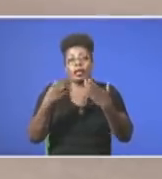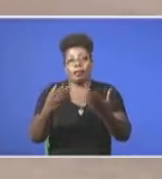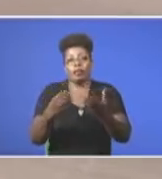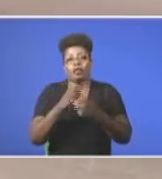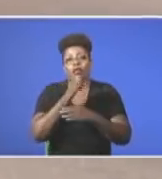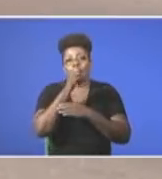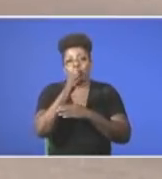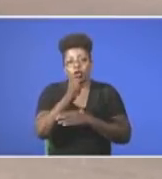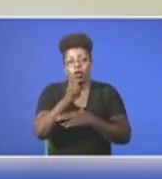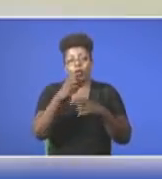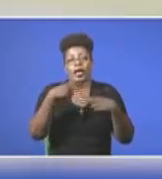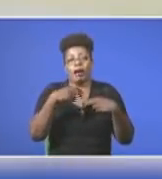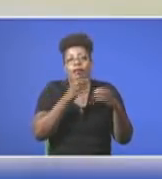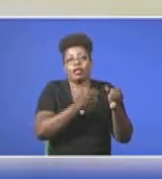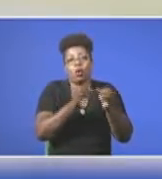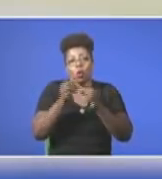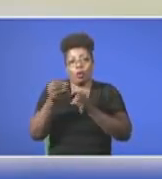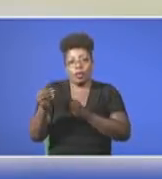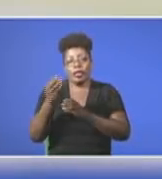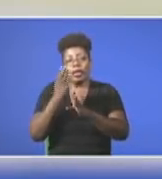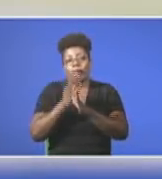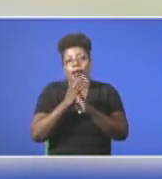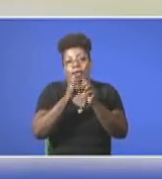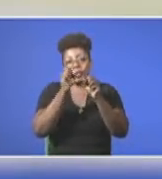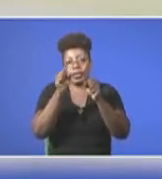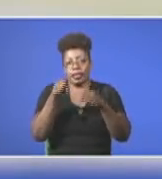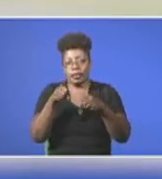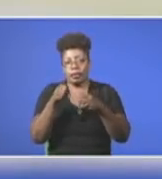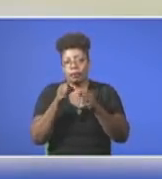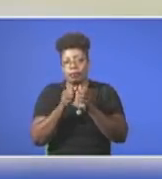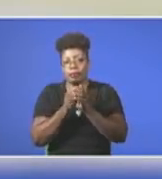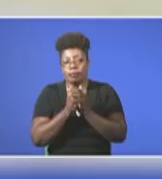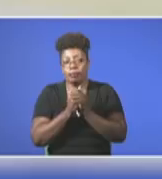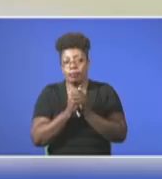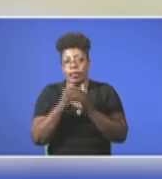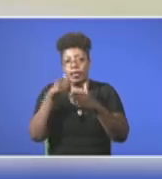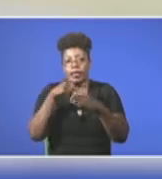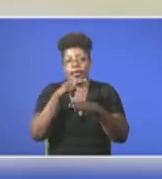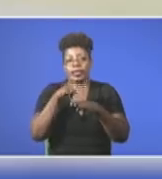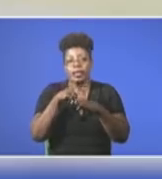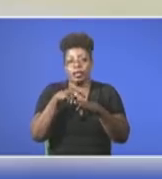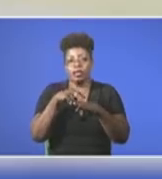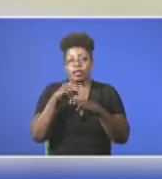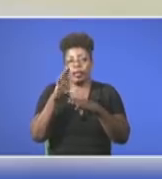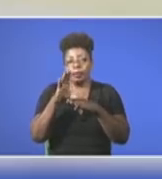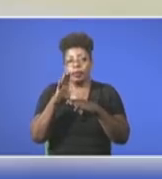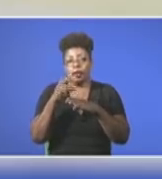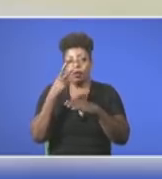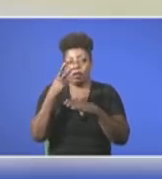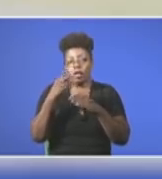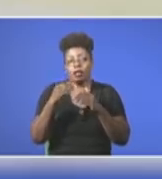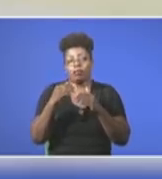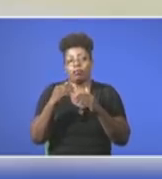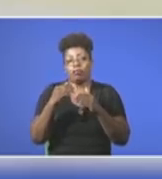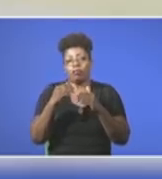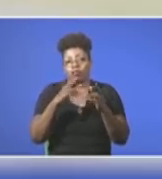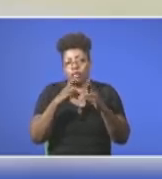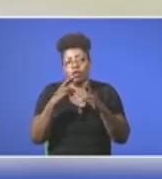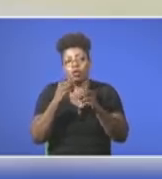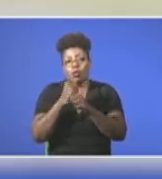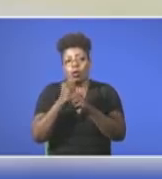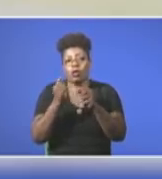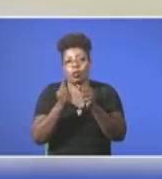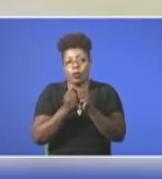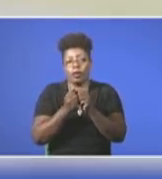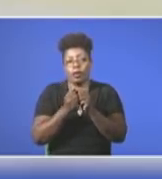an orderly bus system in the nation's capital. and I look forward to working with them to ensure